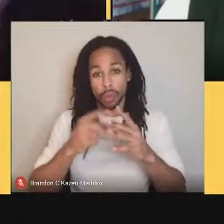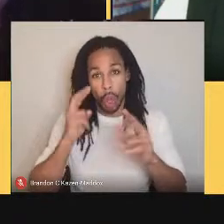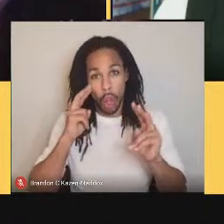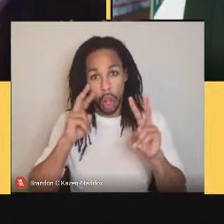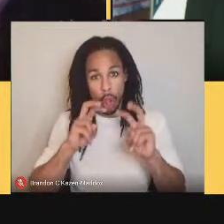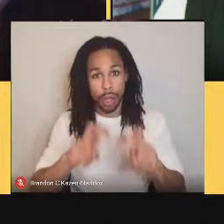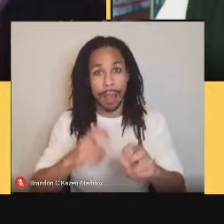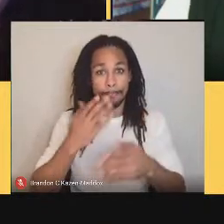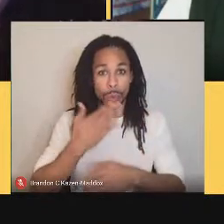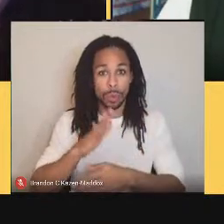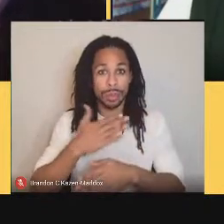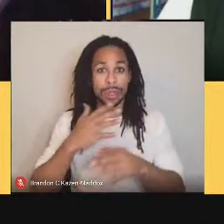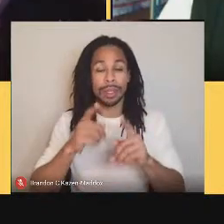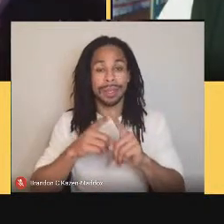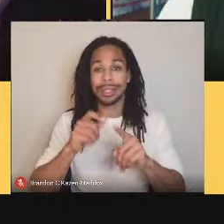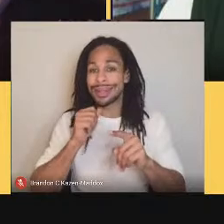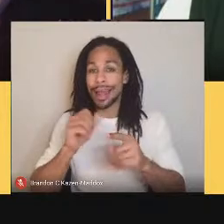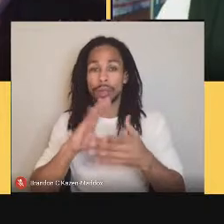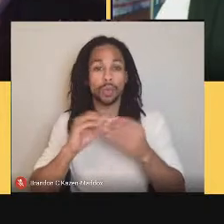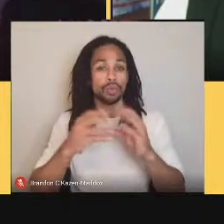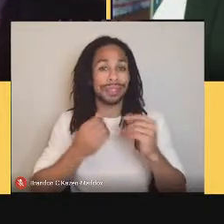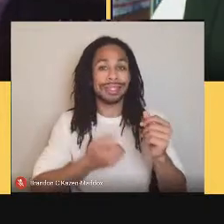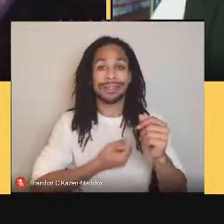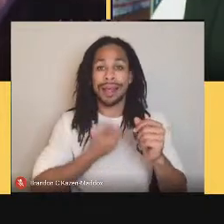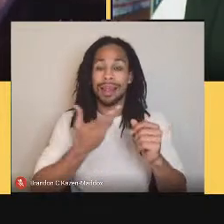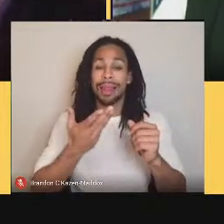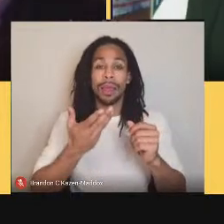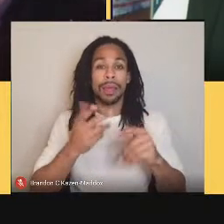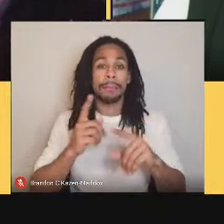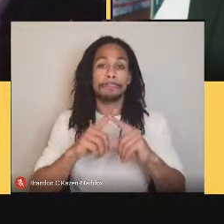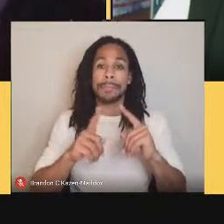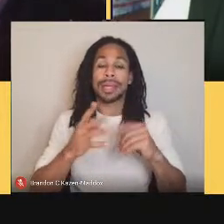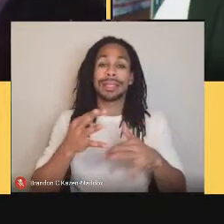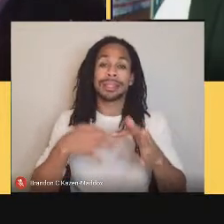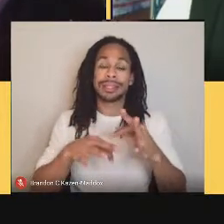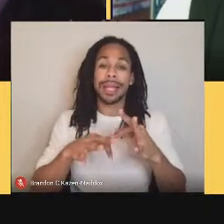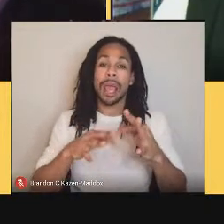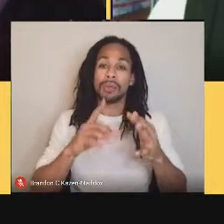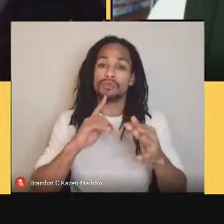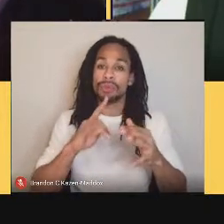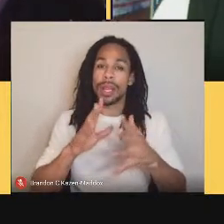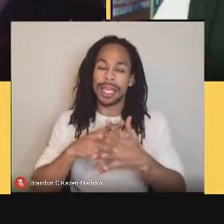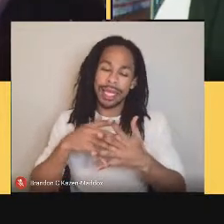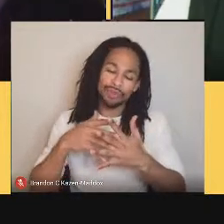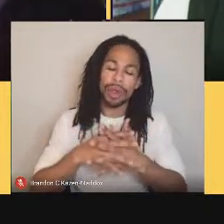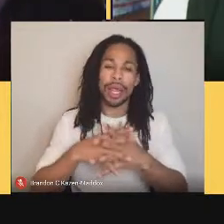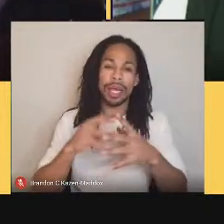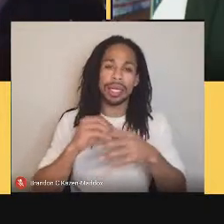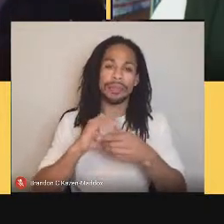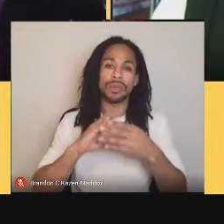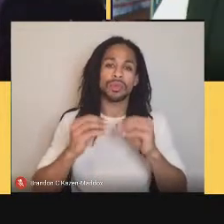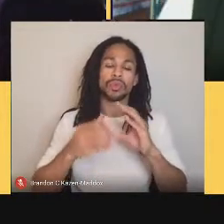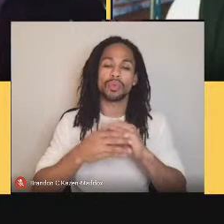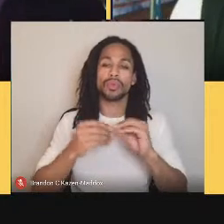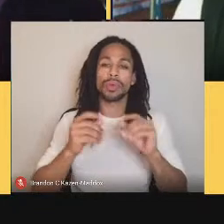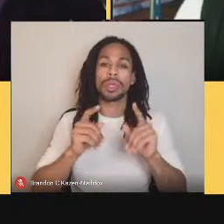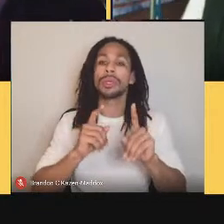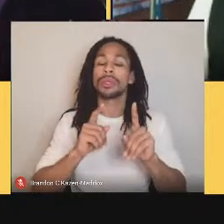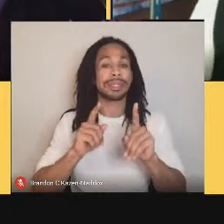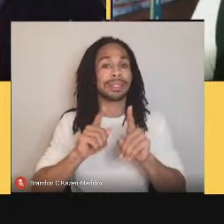as not a storytelling device, but as just as ingrained within the story as the dialogue, as the sound